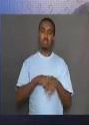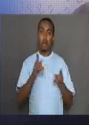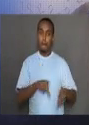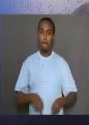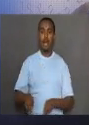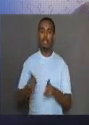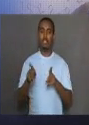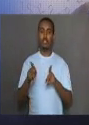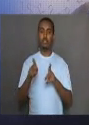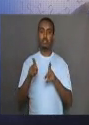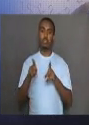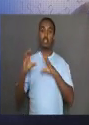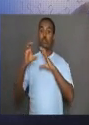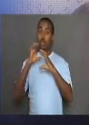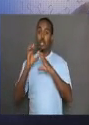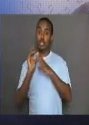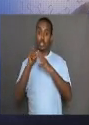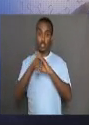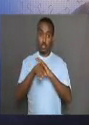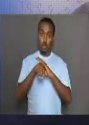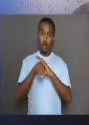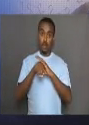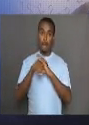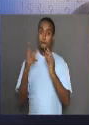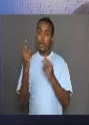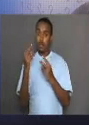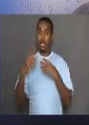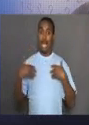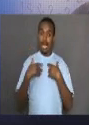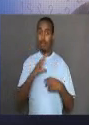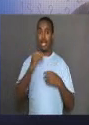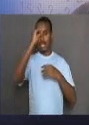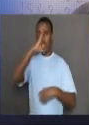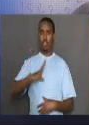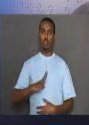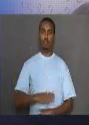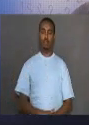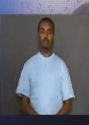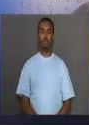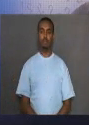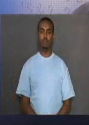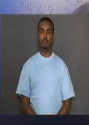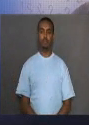that exist in communication between animals and human beings.